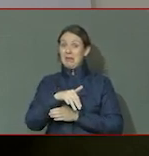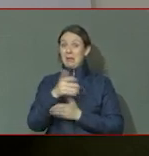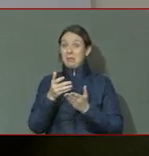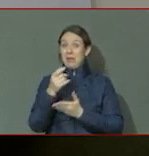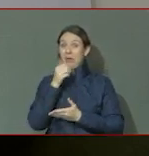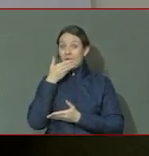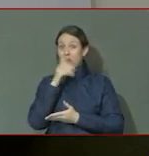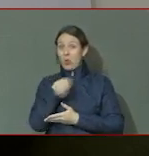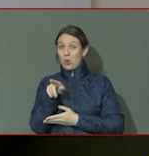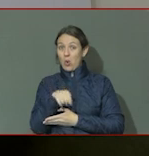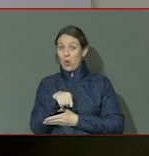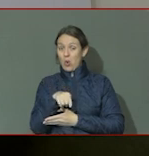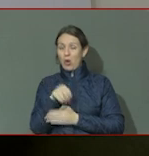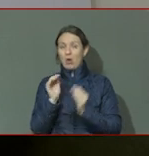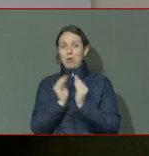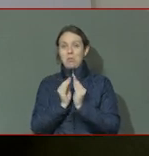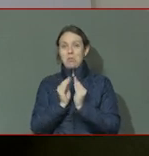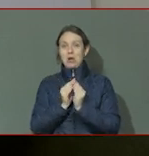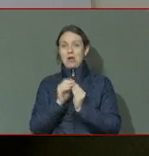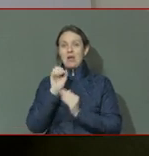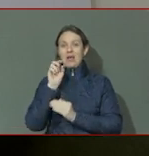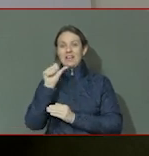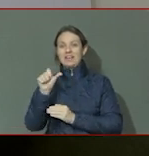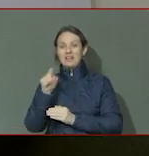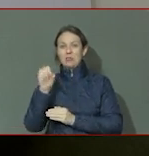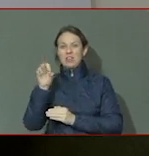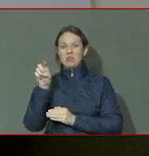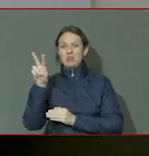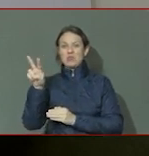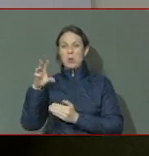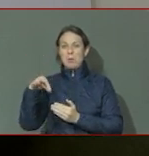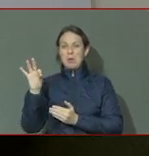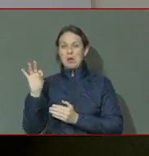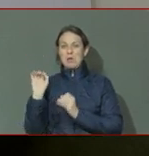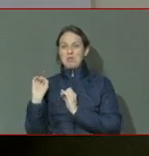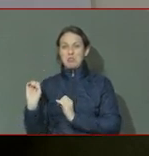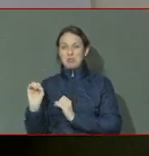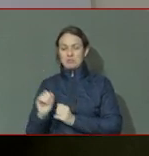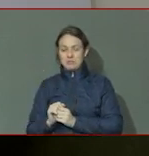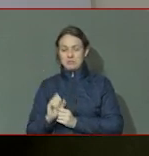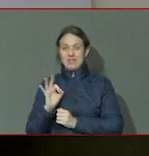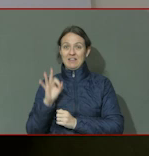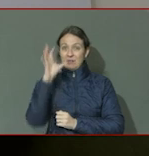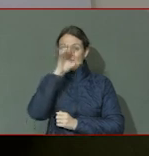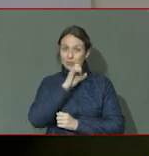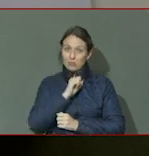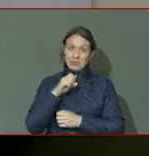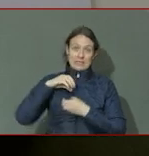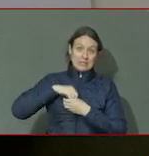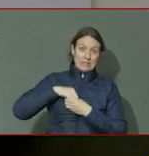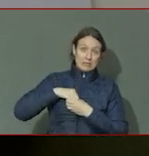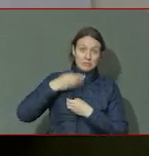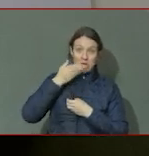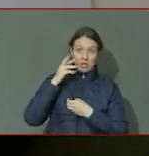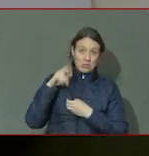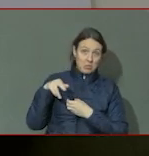wrong, we didn't even mark 6.3.2. Okay, if you guessed endothermic and it was the right